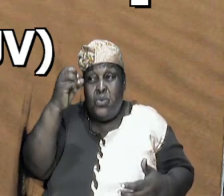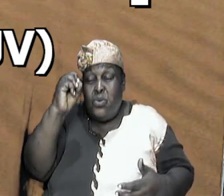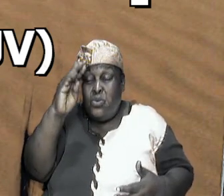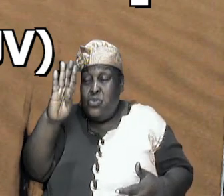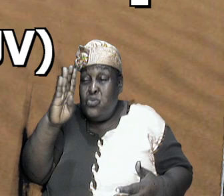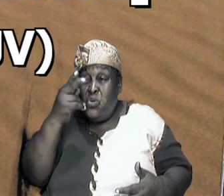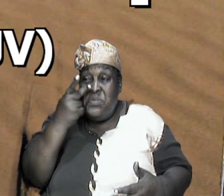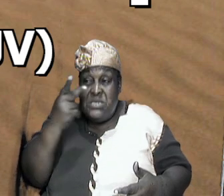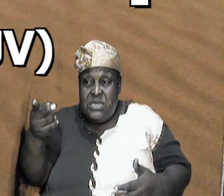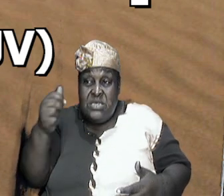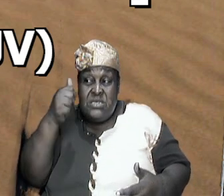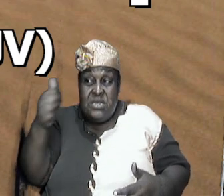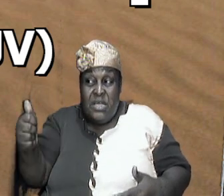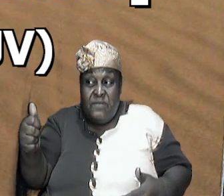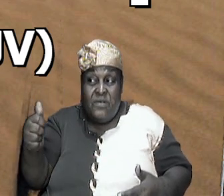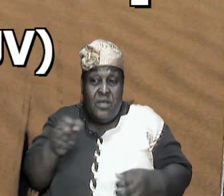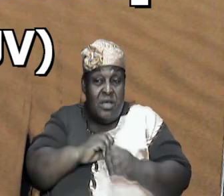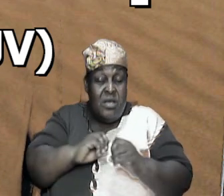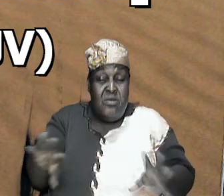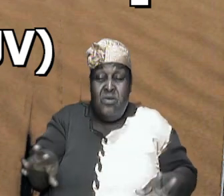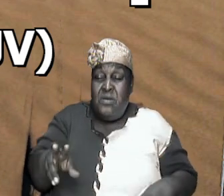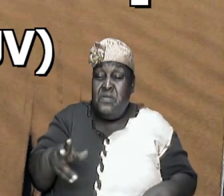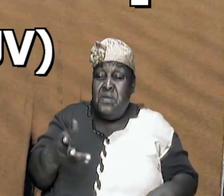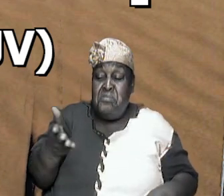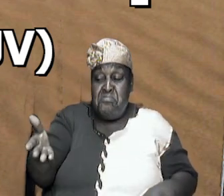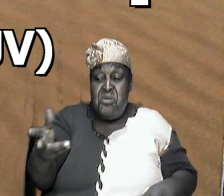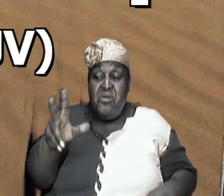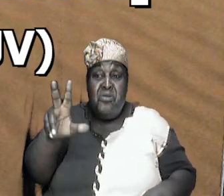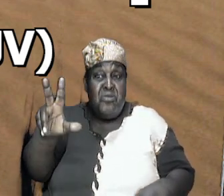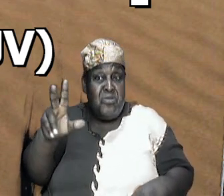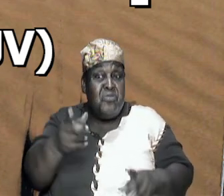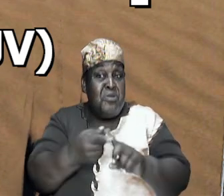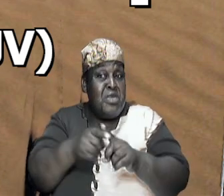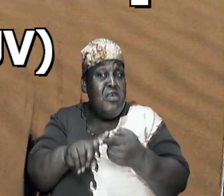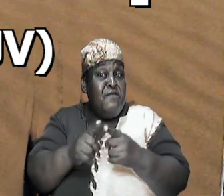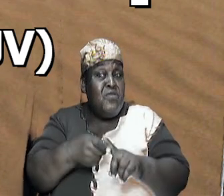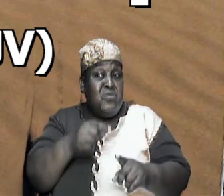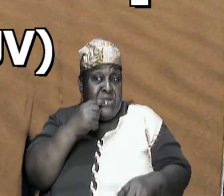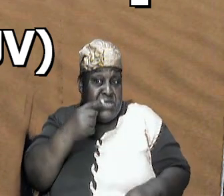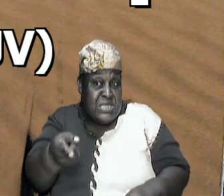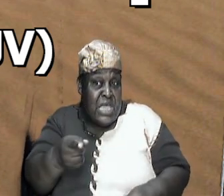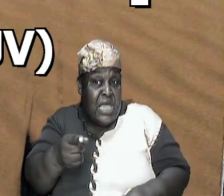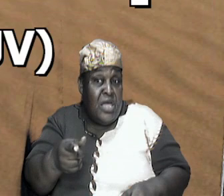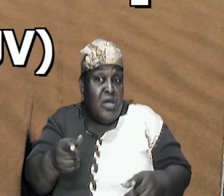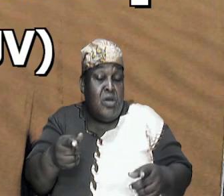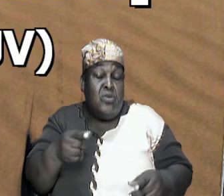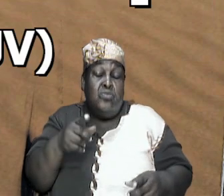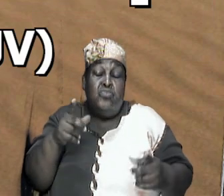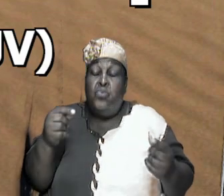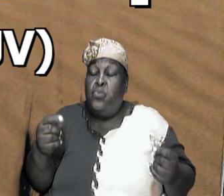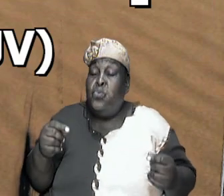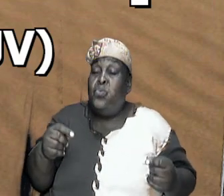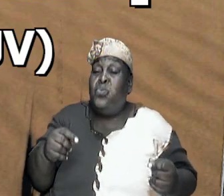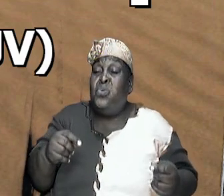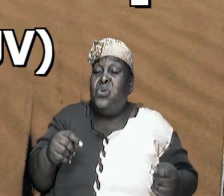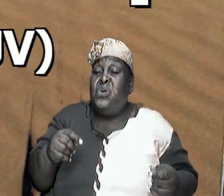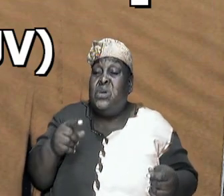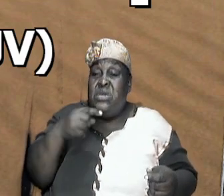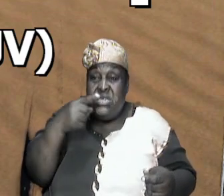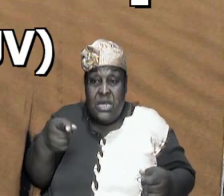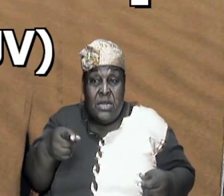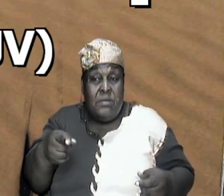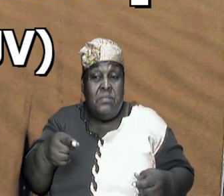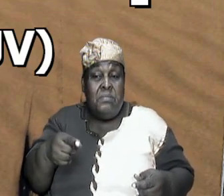was nothing that his three friends could say or do to convince him